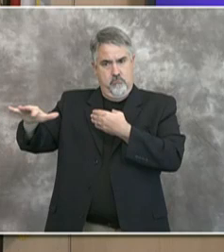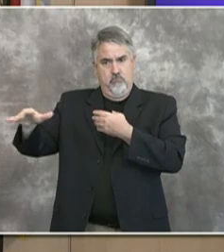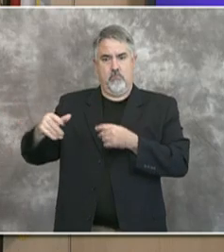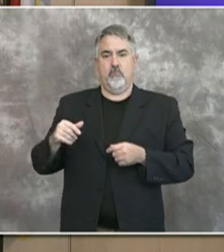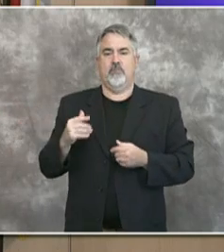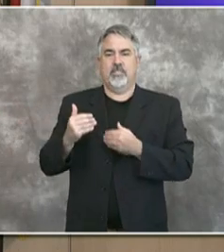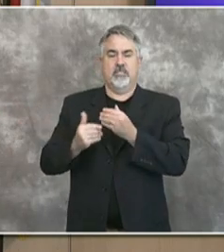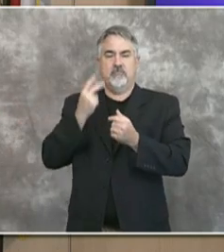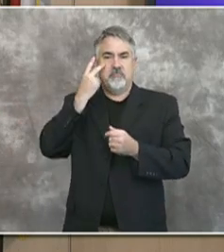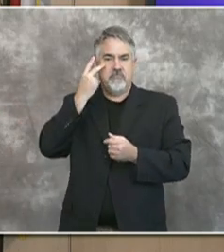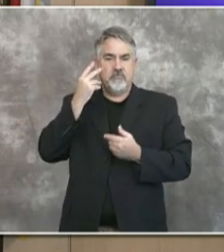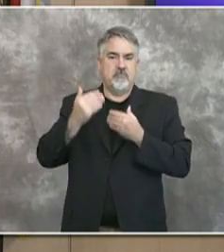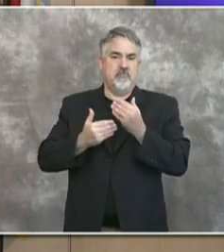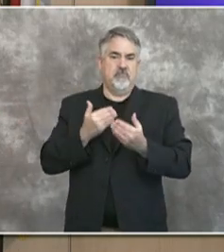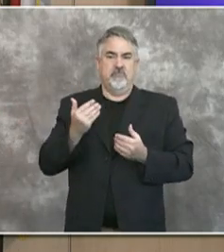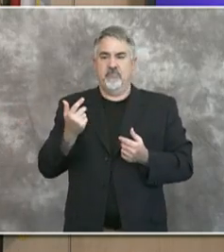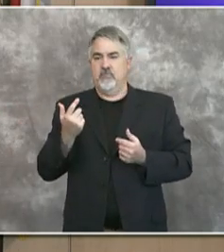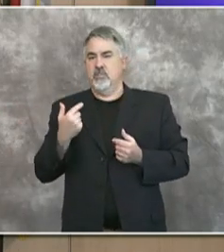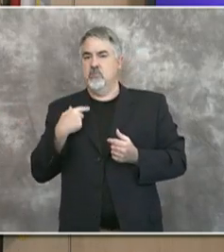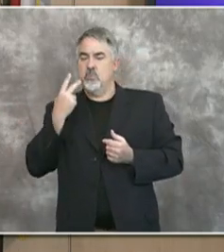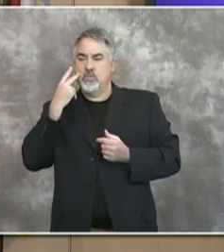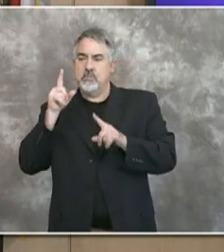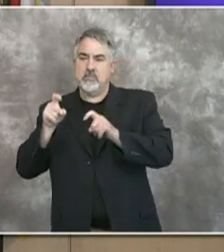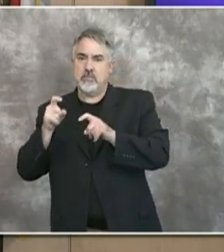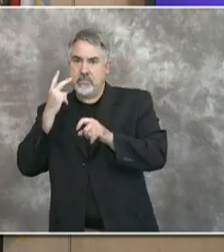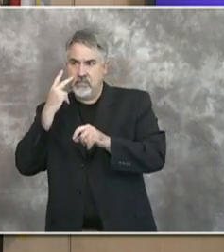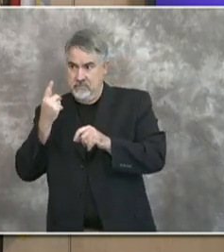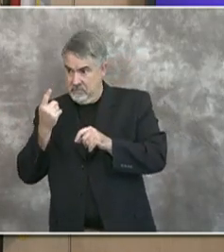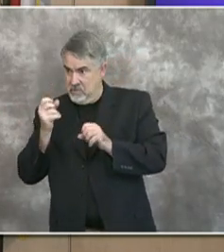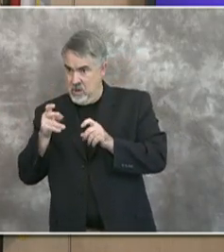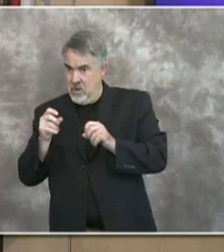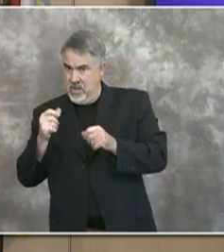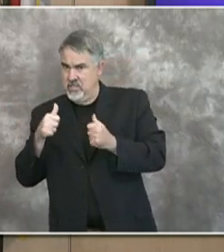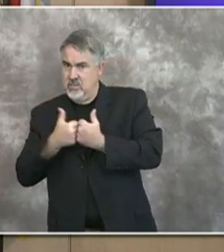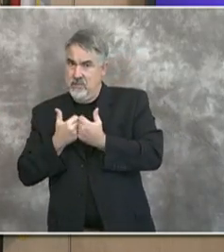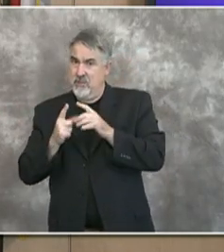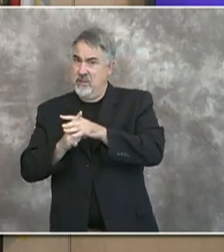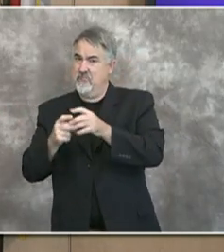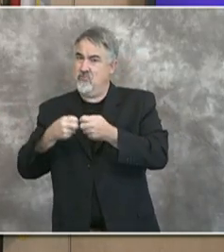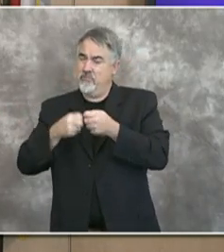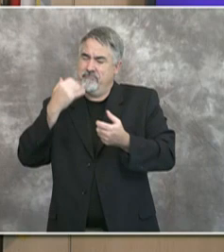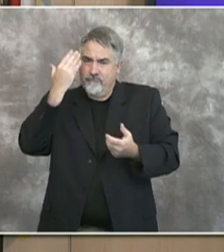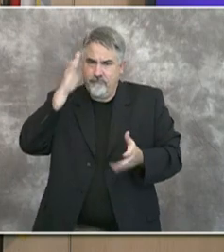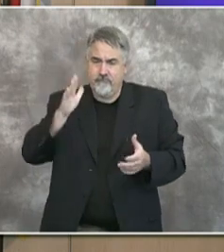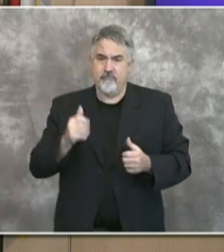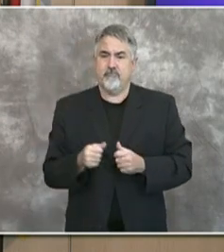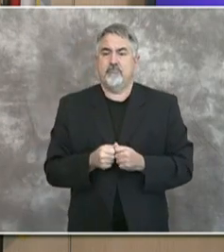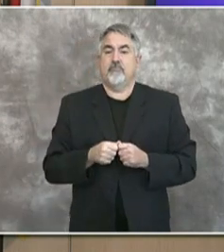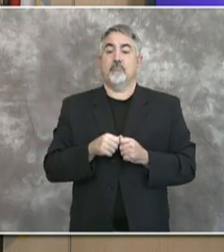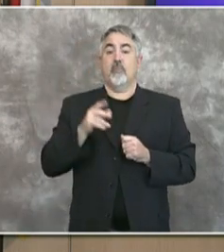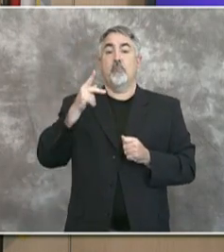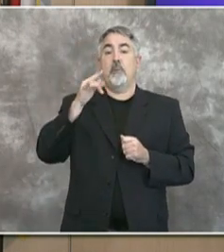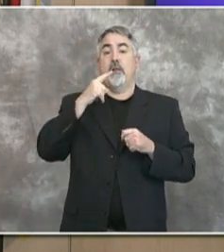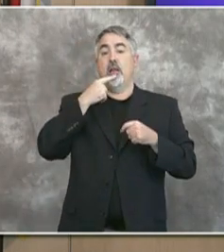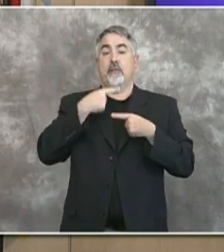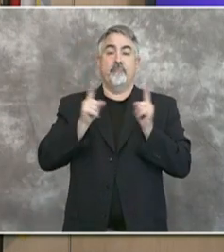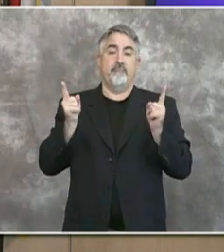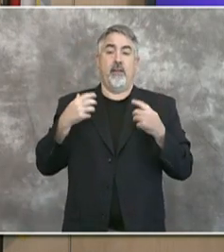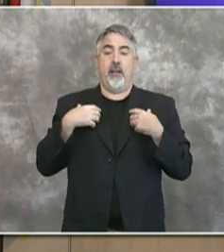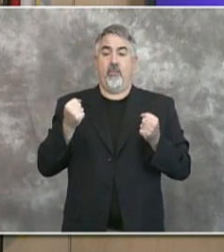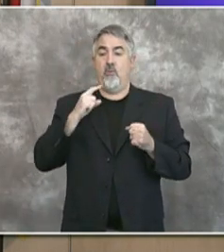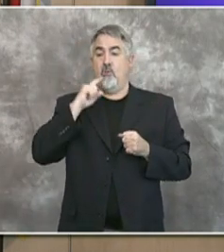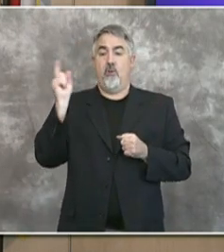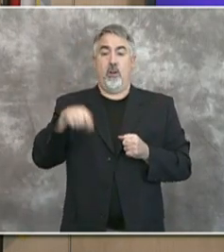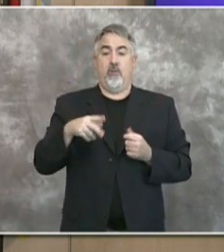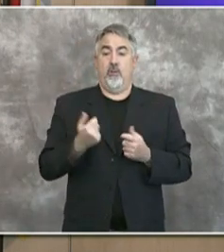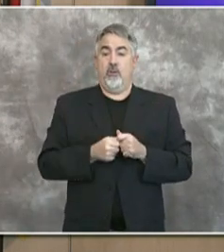in dealing with the challenges in front of us. But to be clear, our public health order removes restrictions on people entering the water